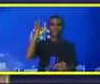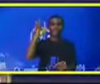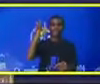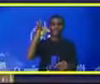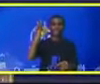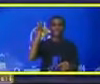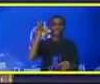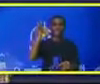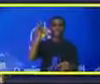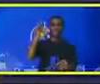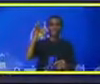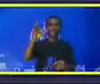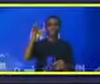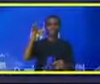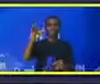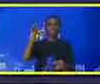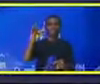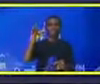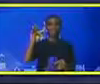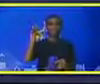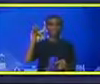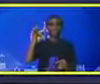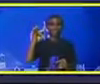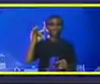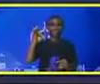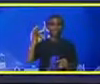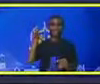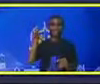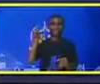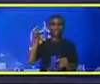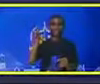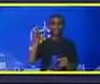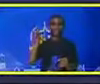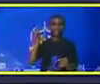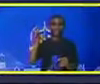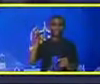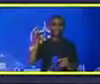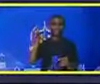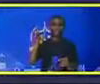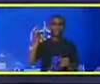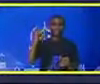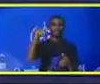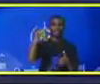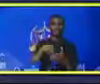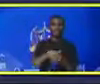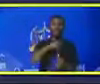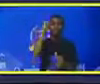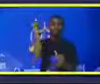politically perhaps, economically, and in every sense of it.